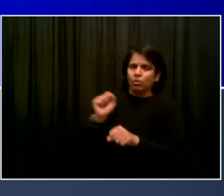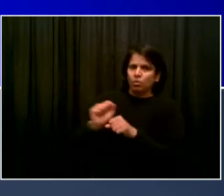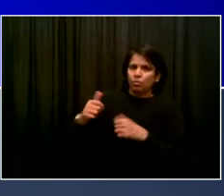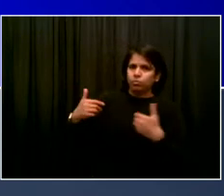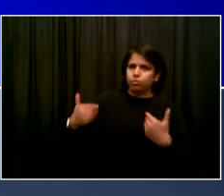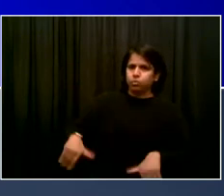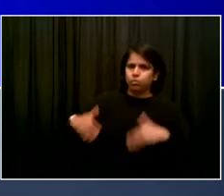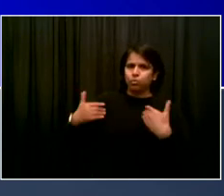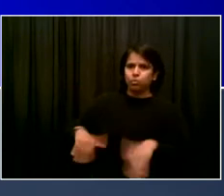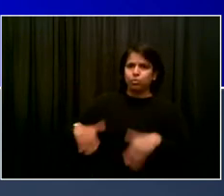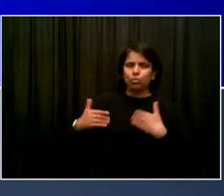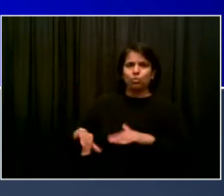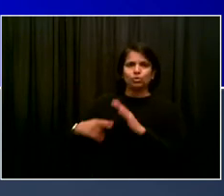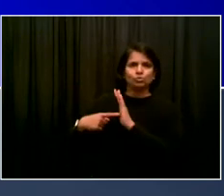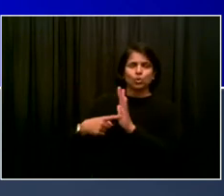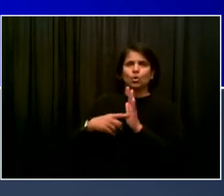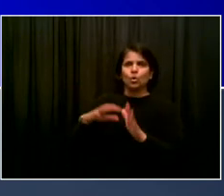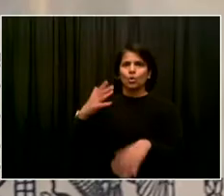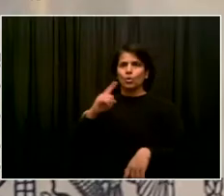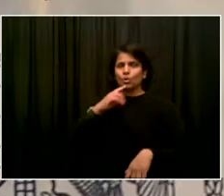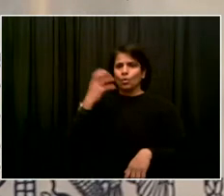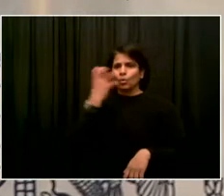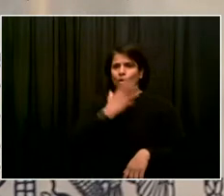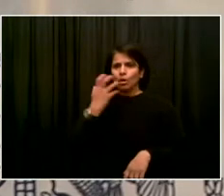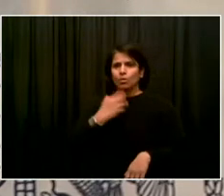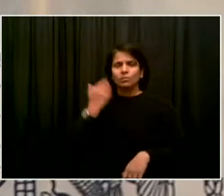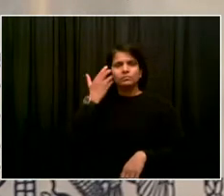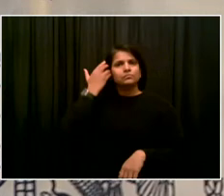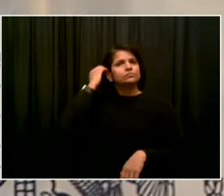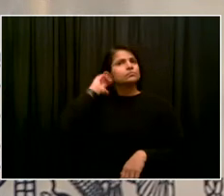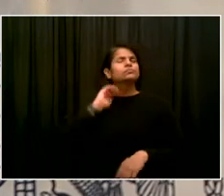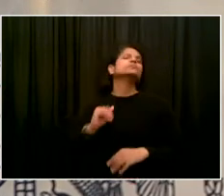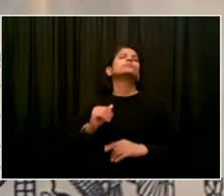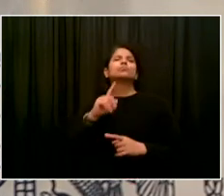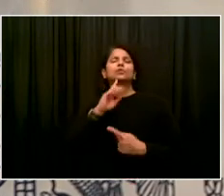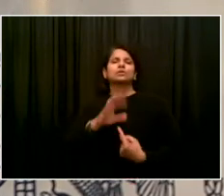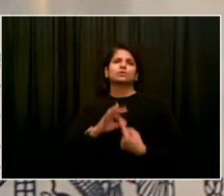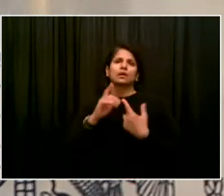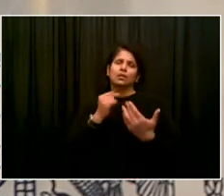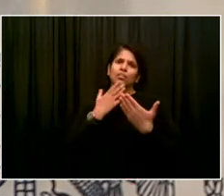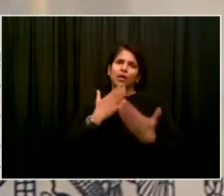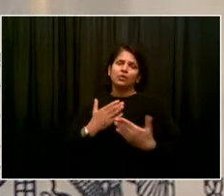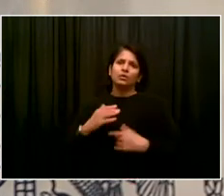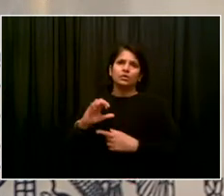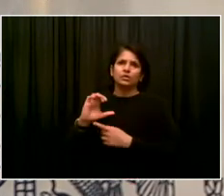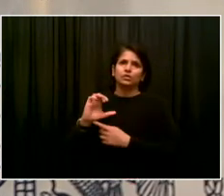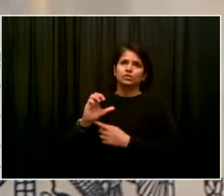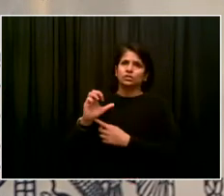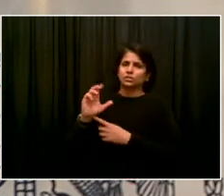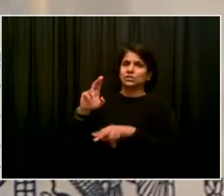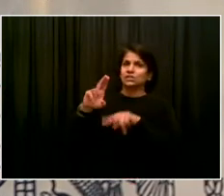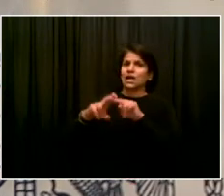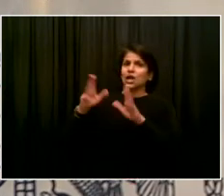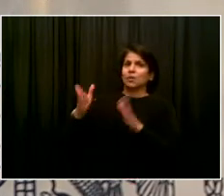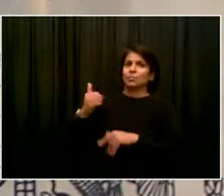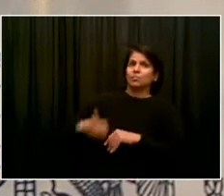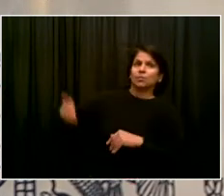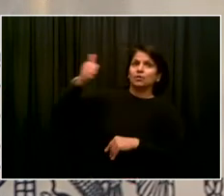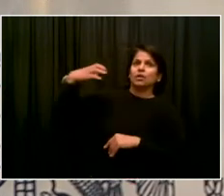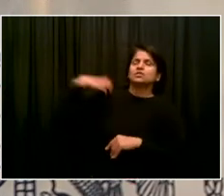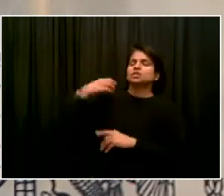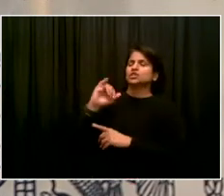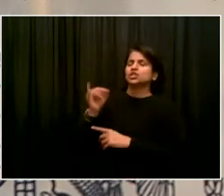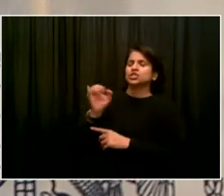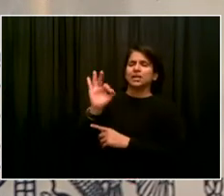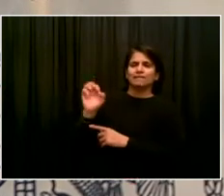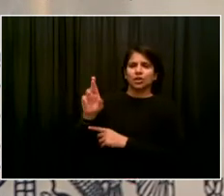commission. A special thanks, of course, to the Chair, Jennifer Jones Austin, who has contributed immeasurably to this city in this